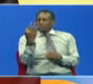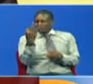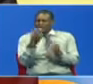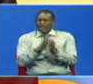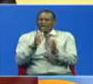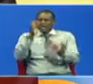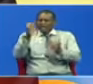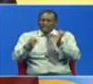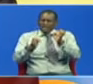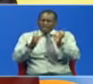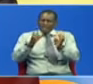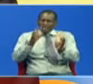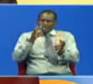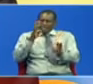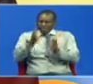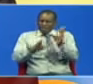1.